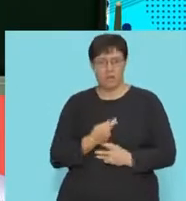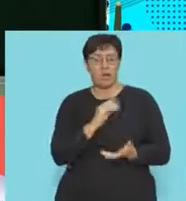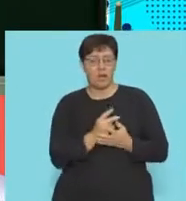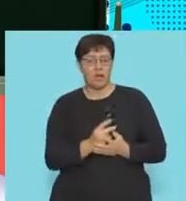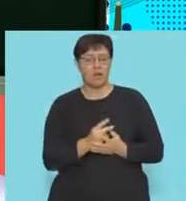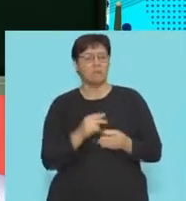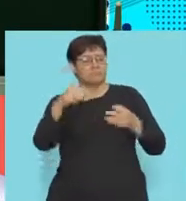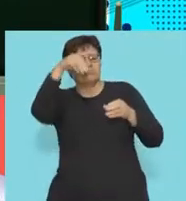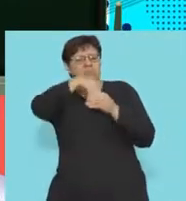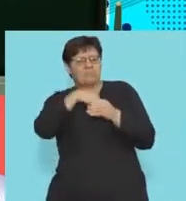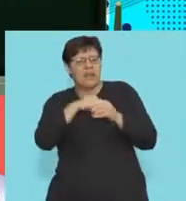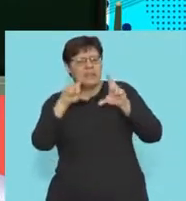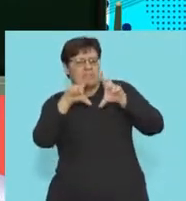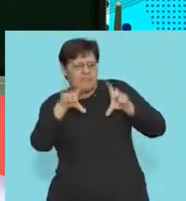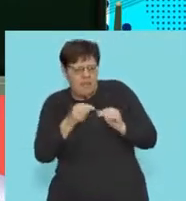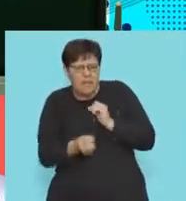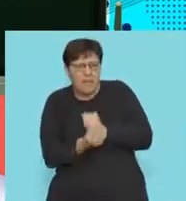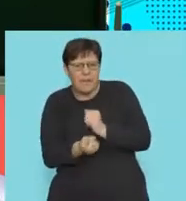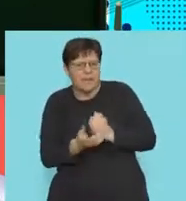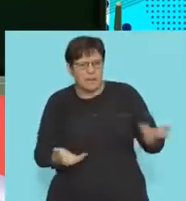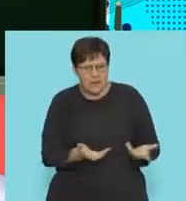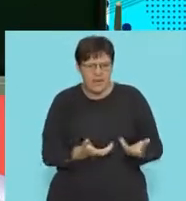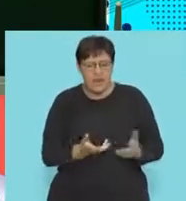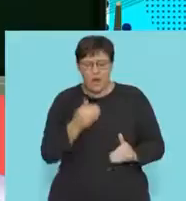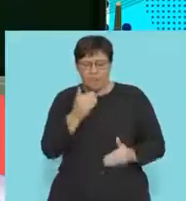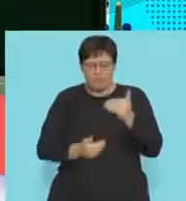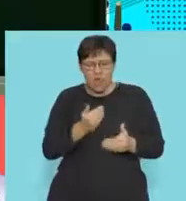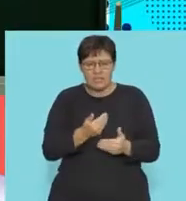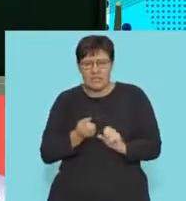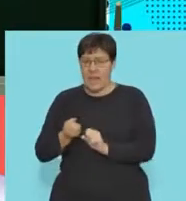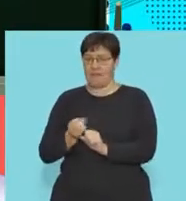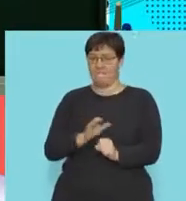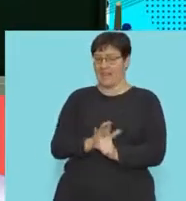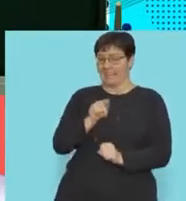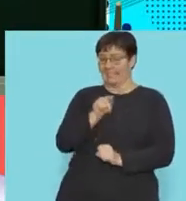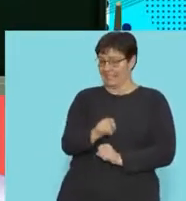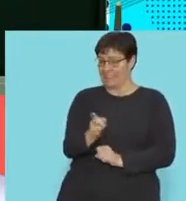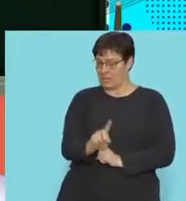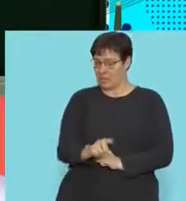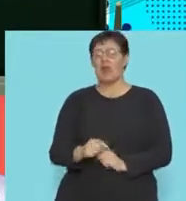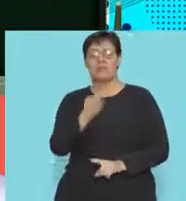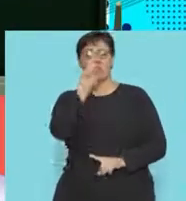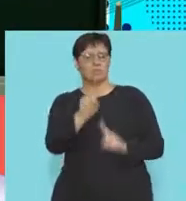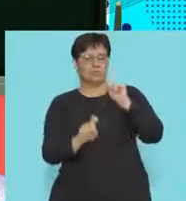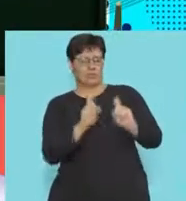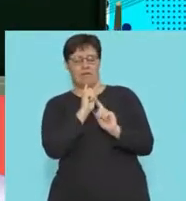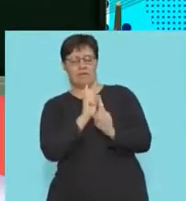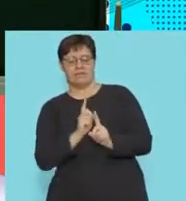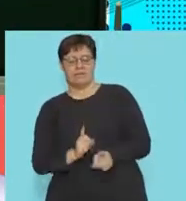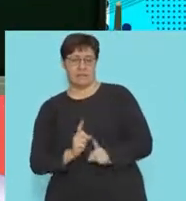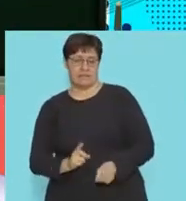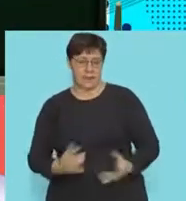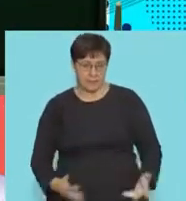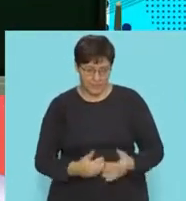it takes place in, some of the factors that affect the rate of photosynthesis, and then take some questions and apply our understanding to